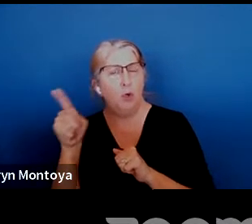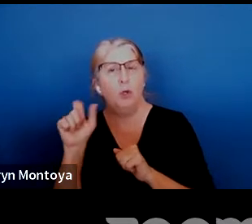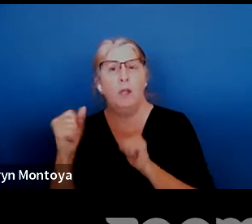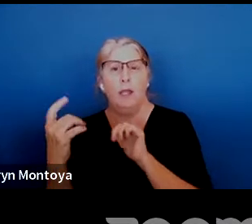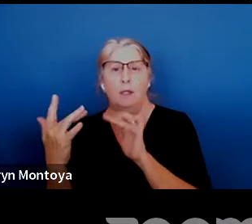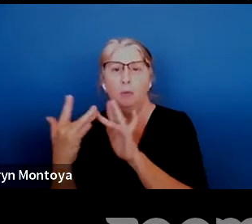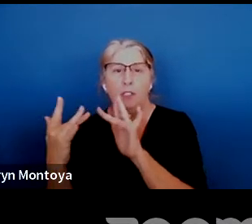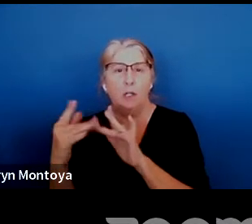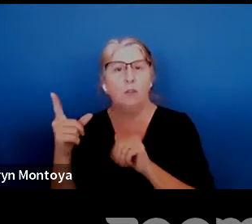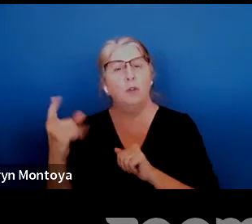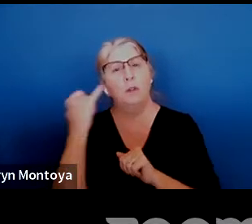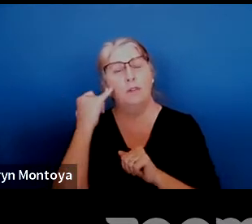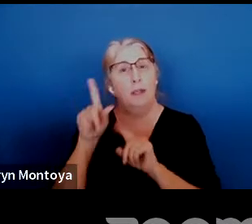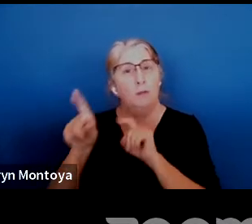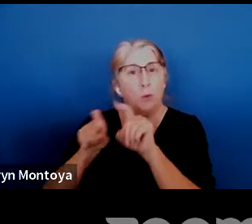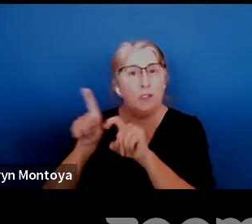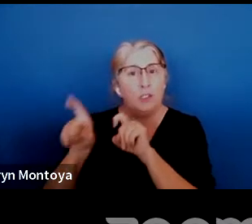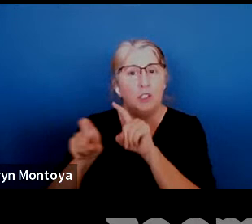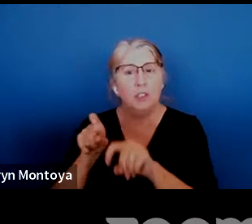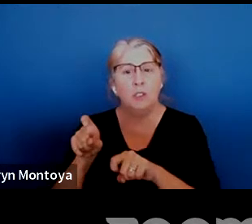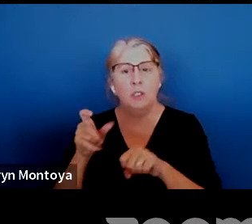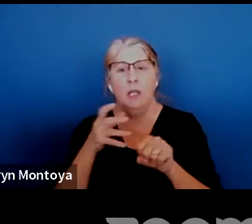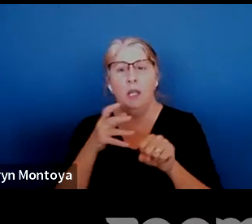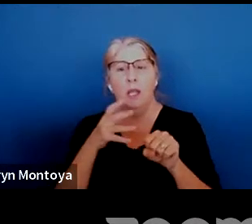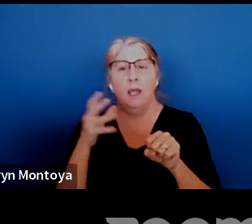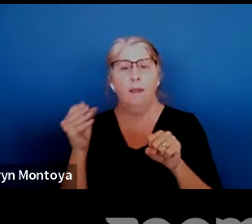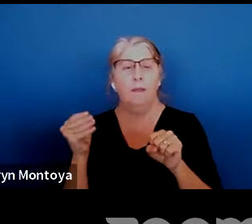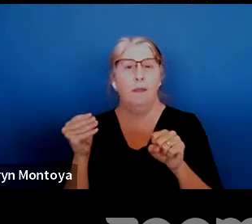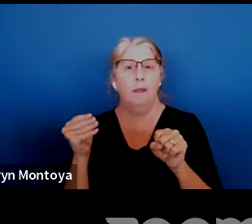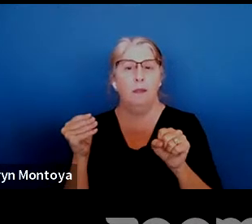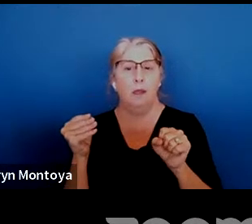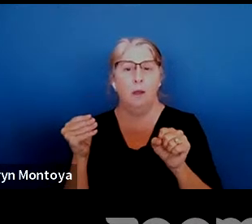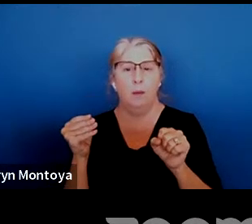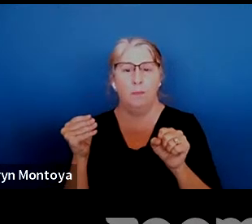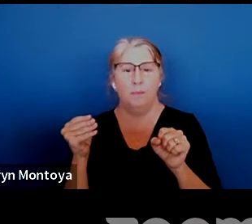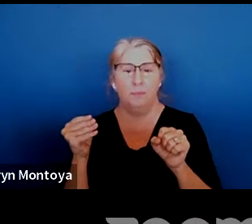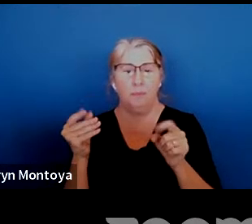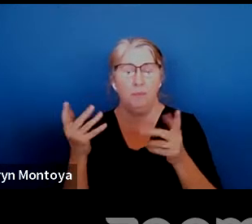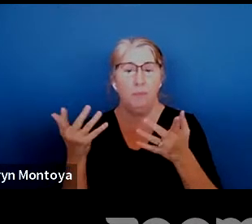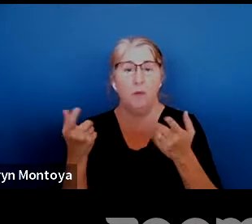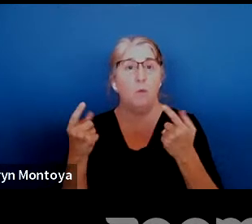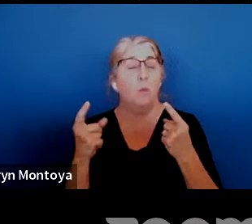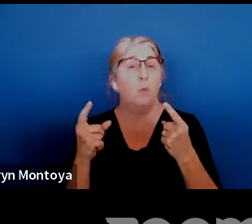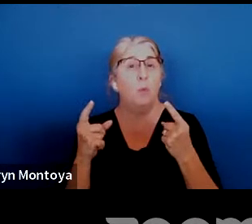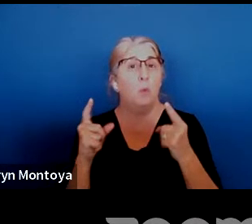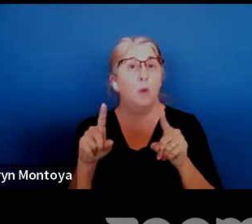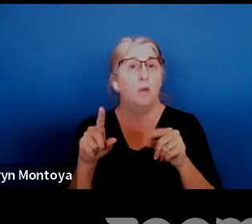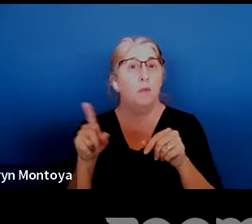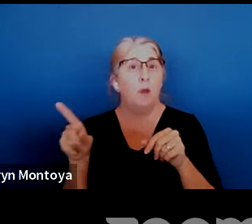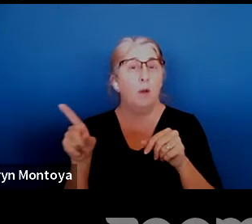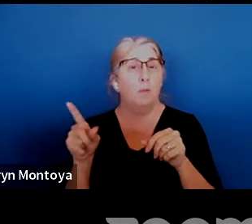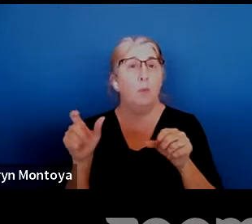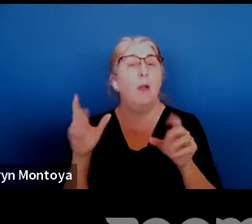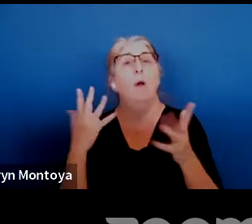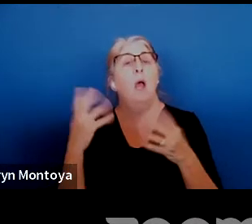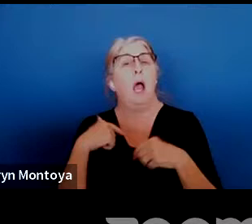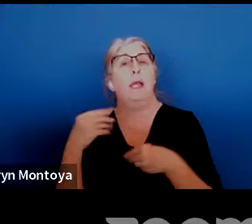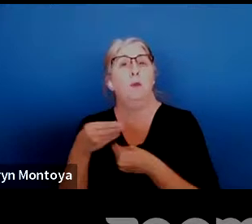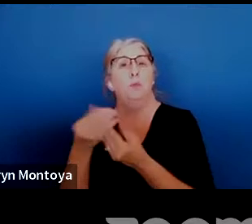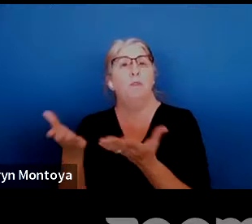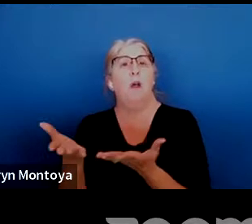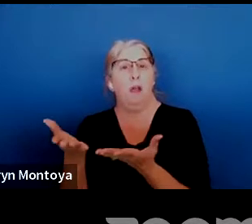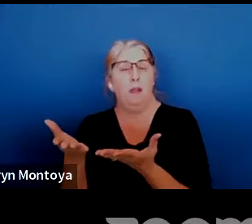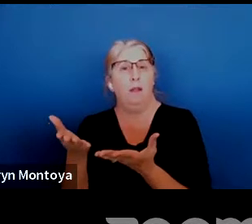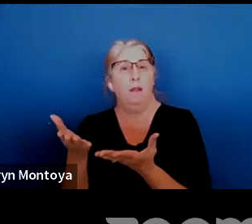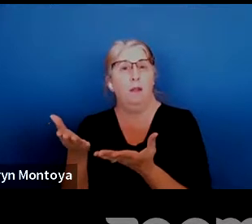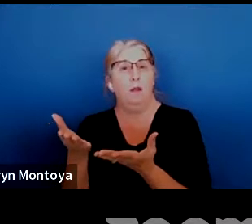elections, and then when we'll just be able to provide a voice for people with disabilities, make sure that